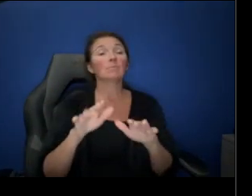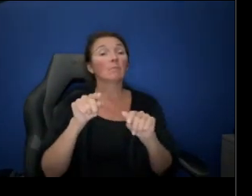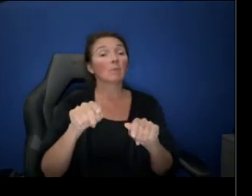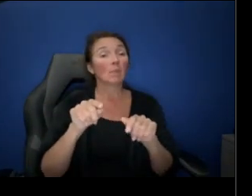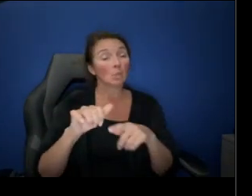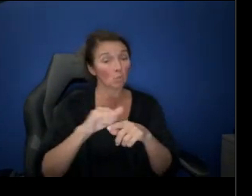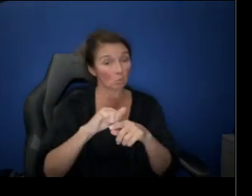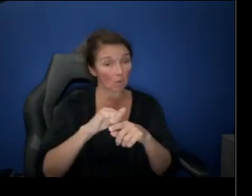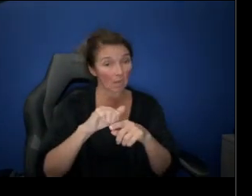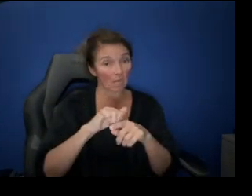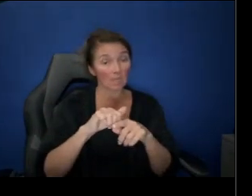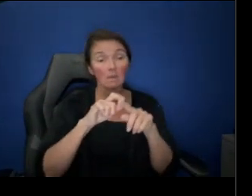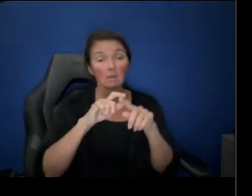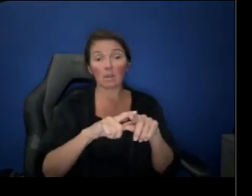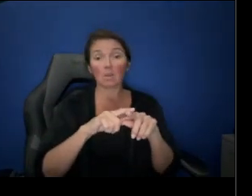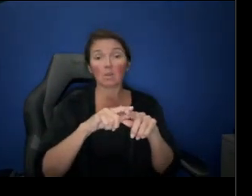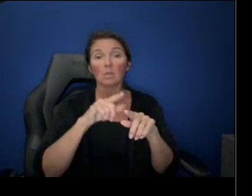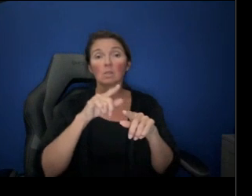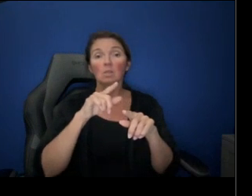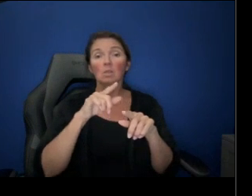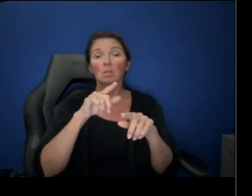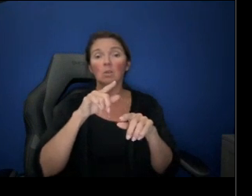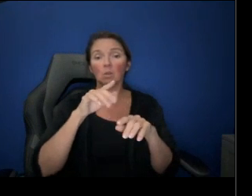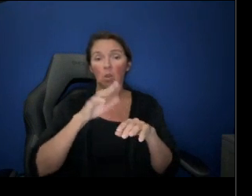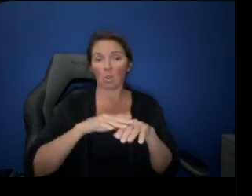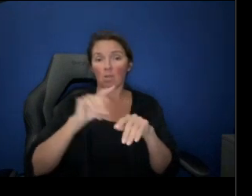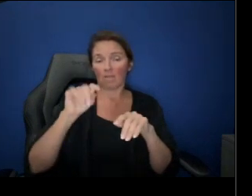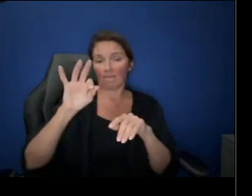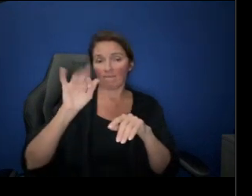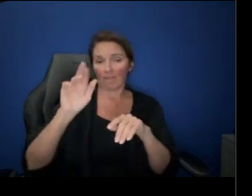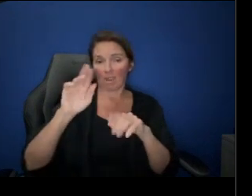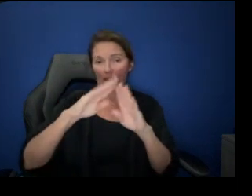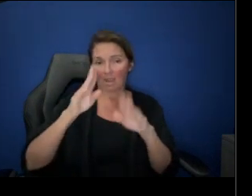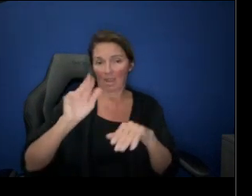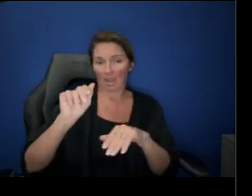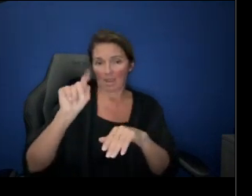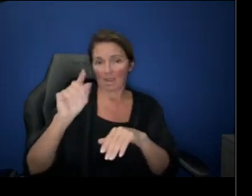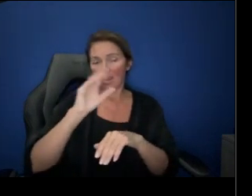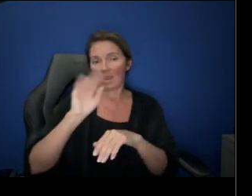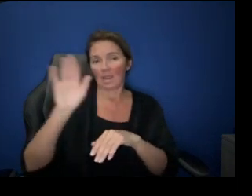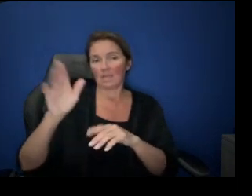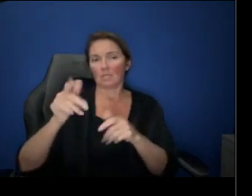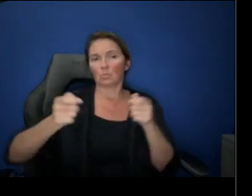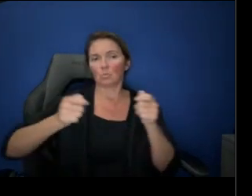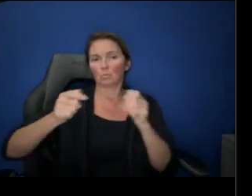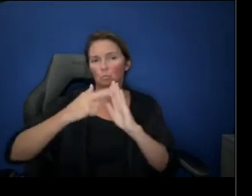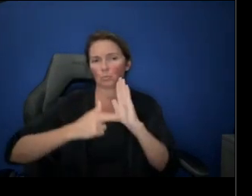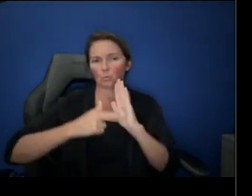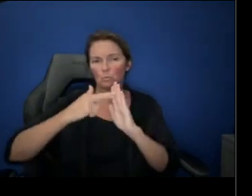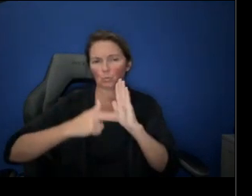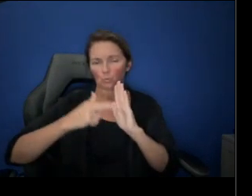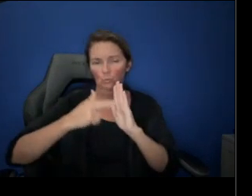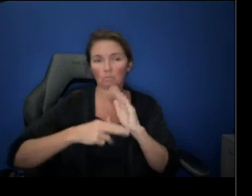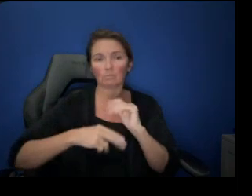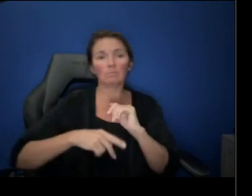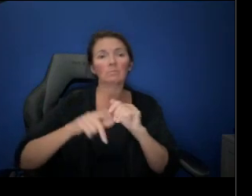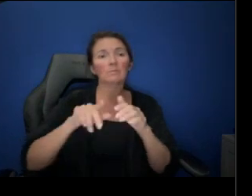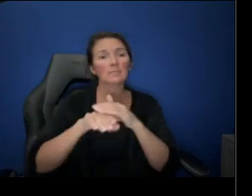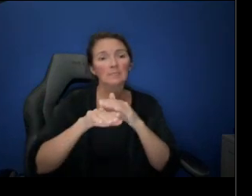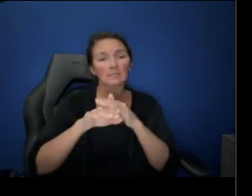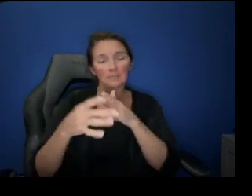training relies on the provisions of the Fair Housing Act and its regulations, the